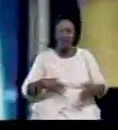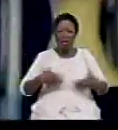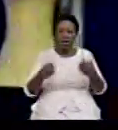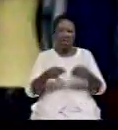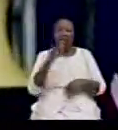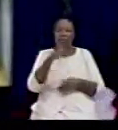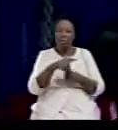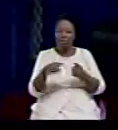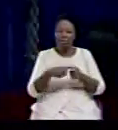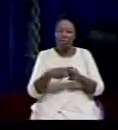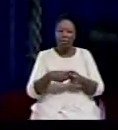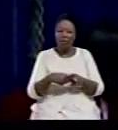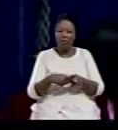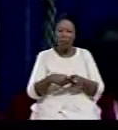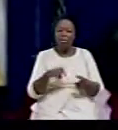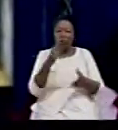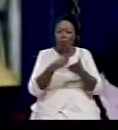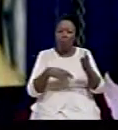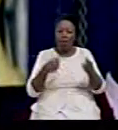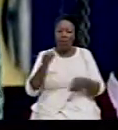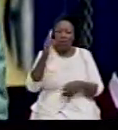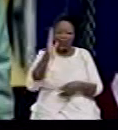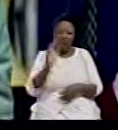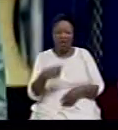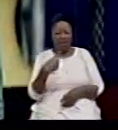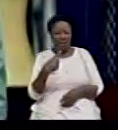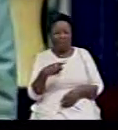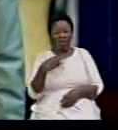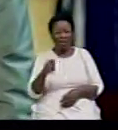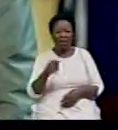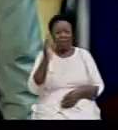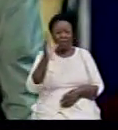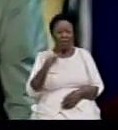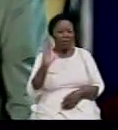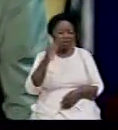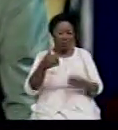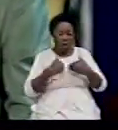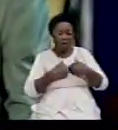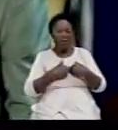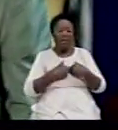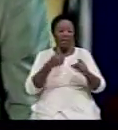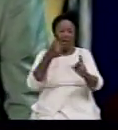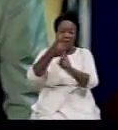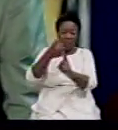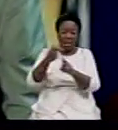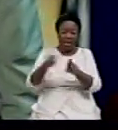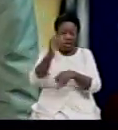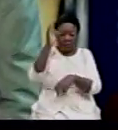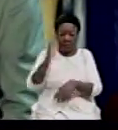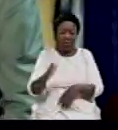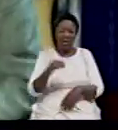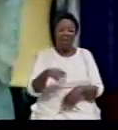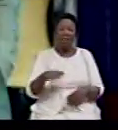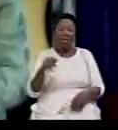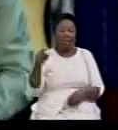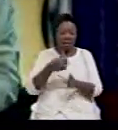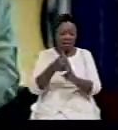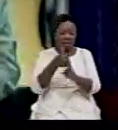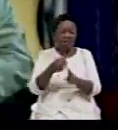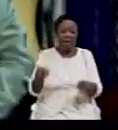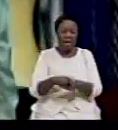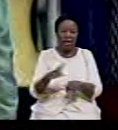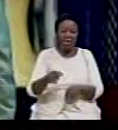the preacher says the people should have, he himself the preacher, he himself the minister, he himself